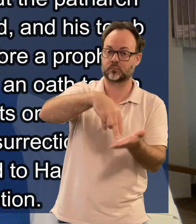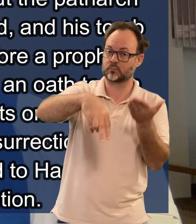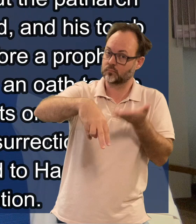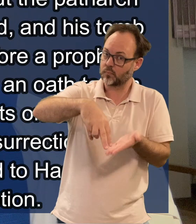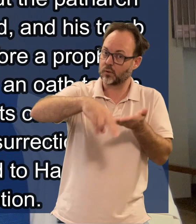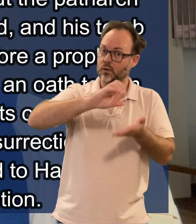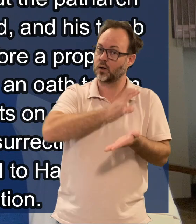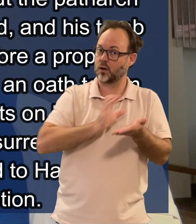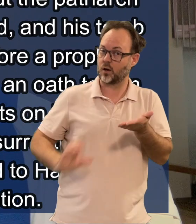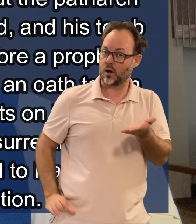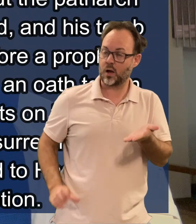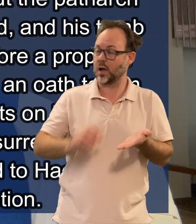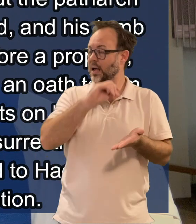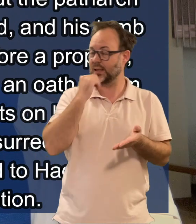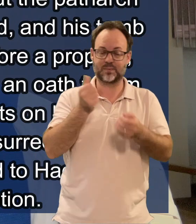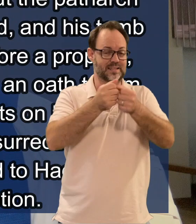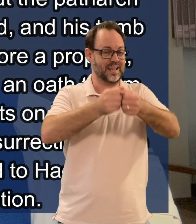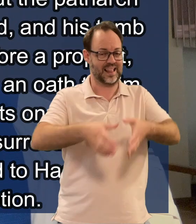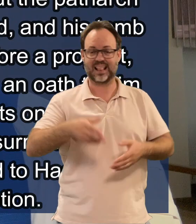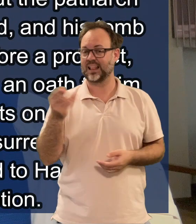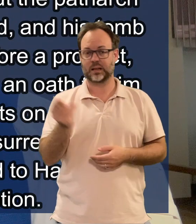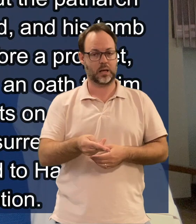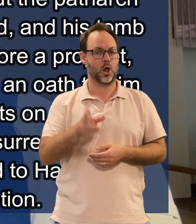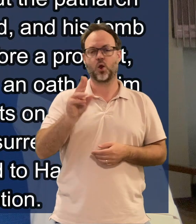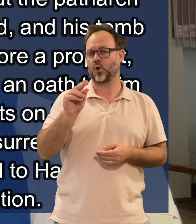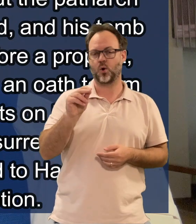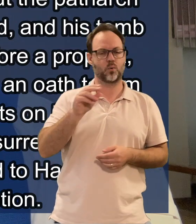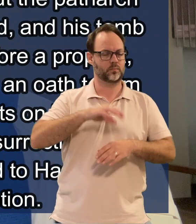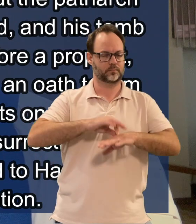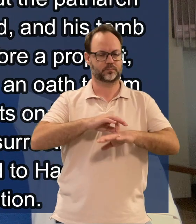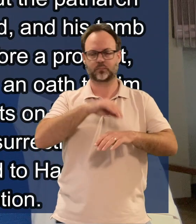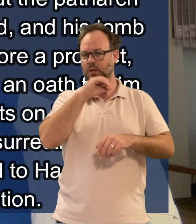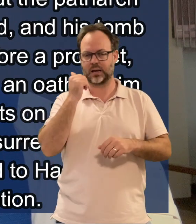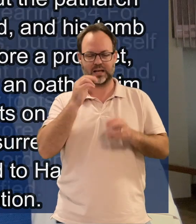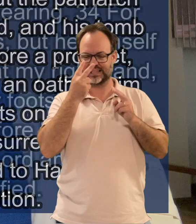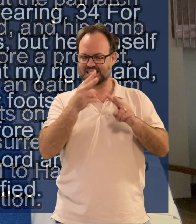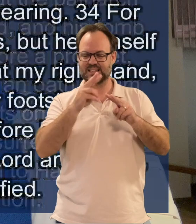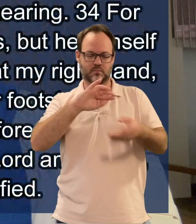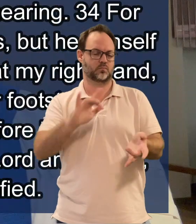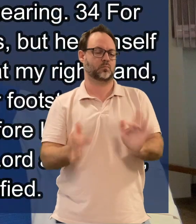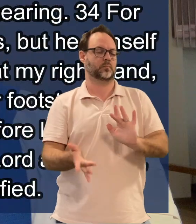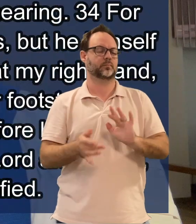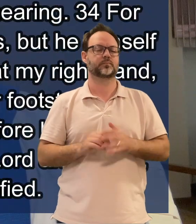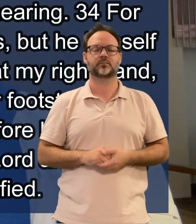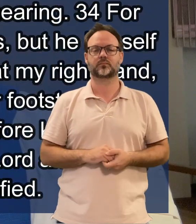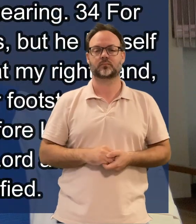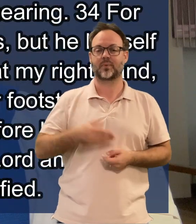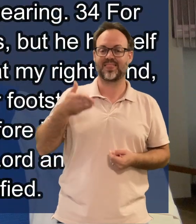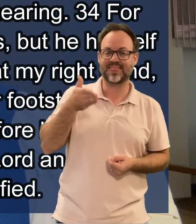Christ, that he was not abandoned to Hades, nor did his flesh see corruption.